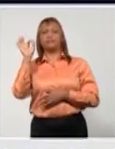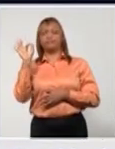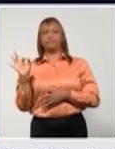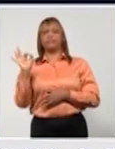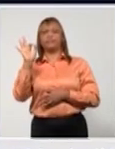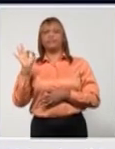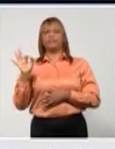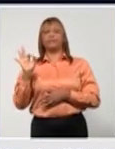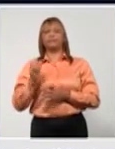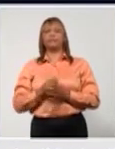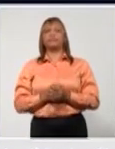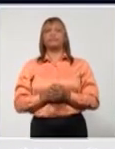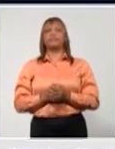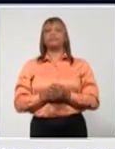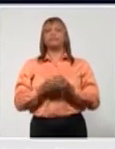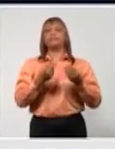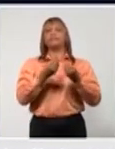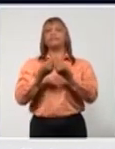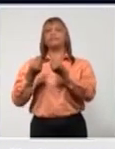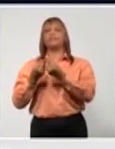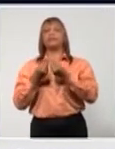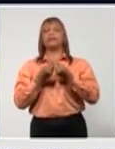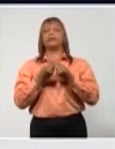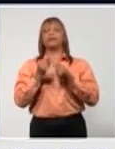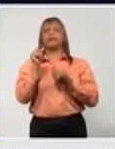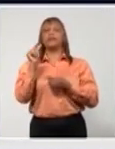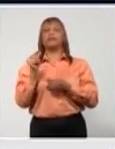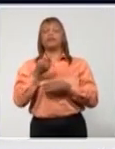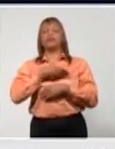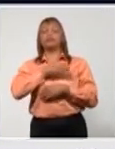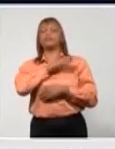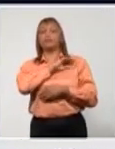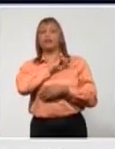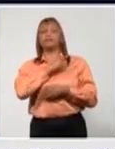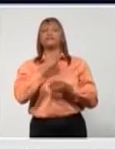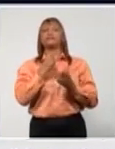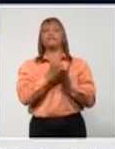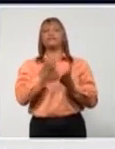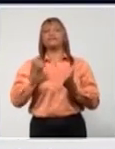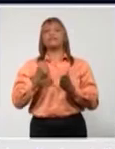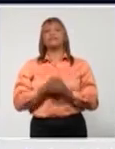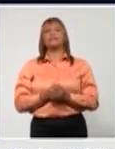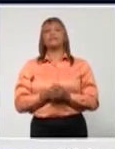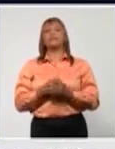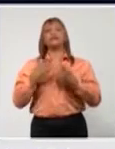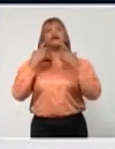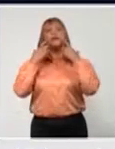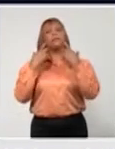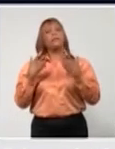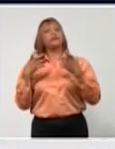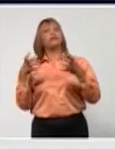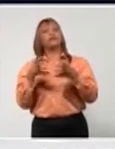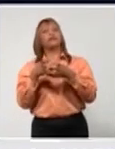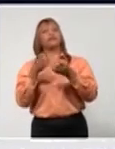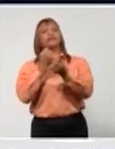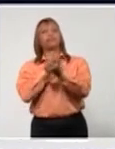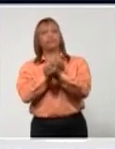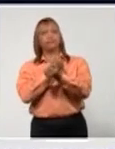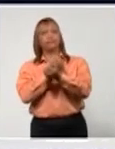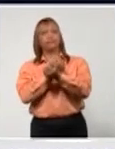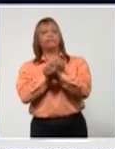The 1 positive case yesterday is a female, representing 49.5% of the total, while men account